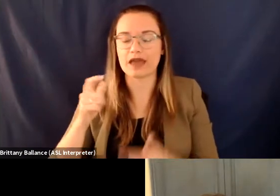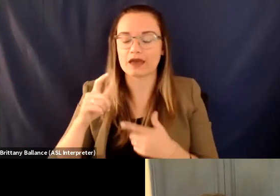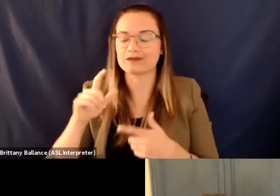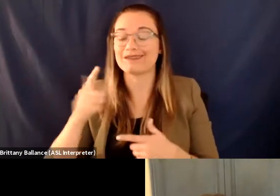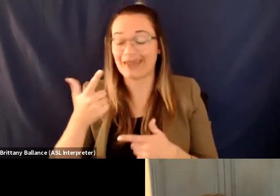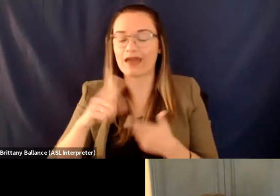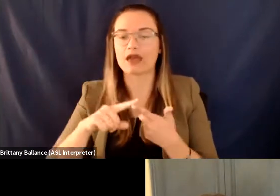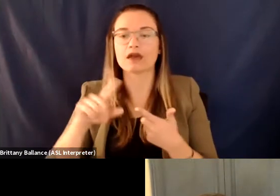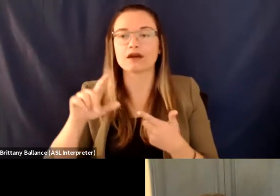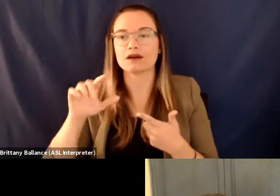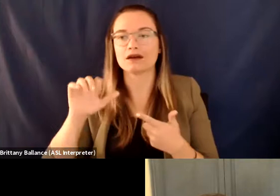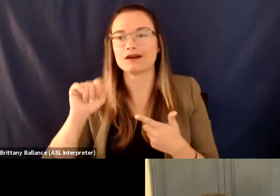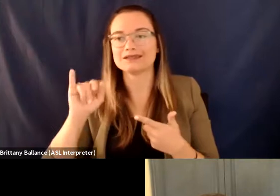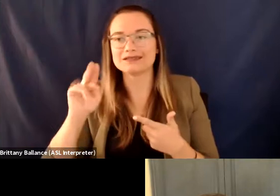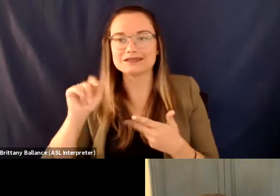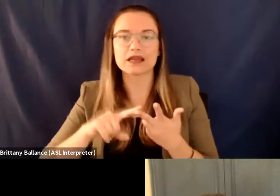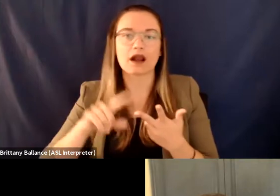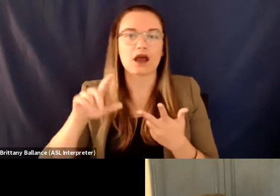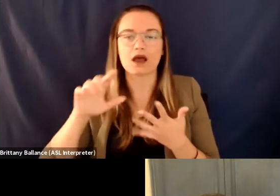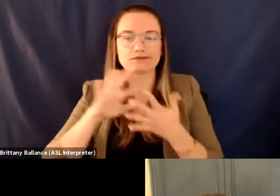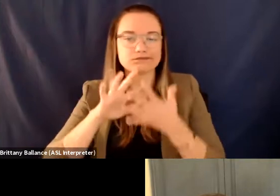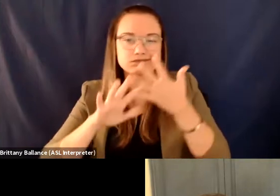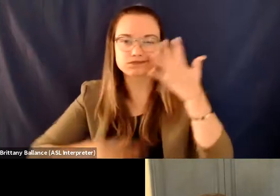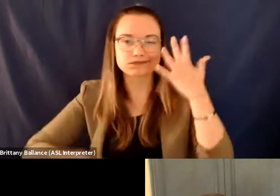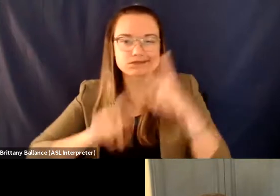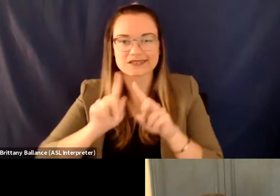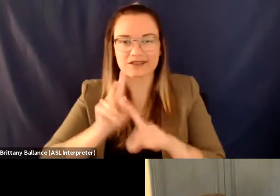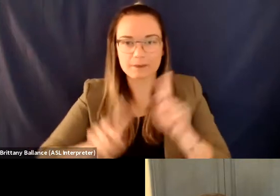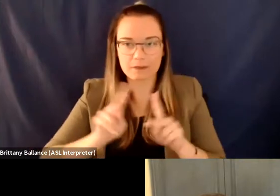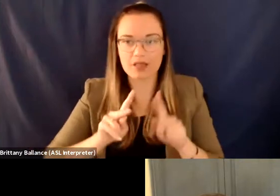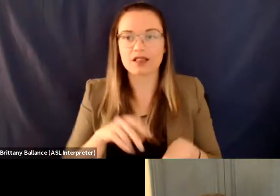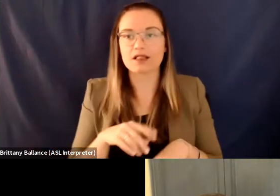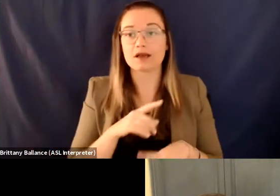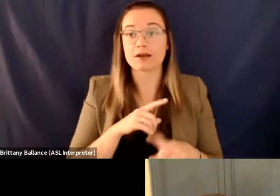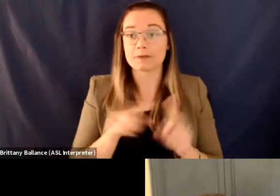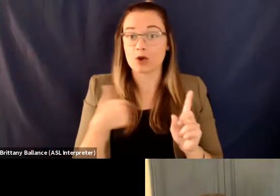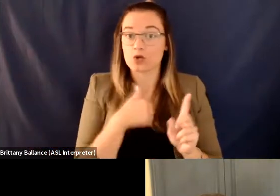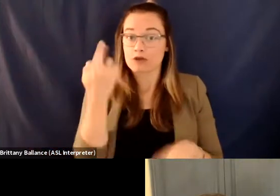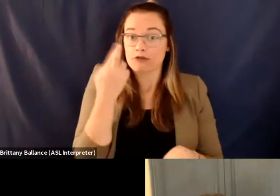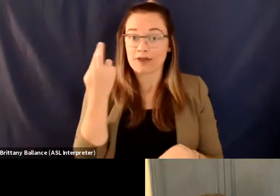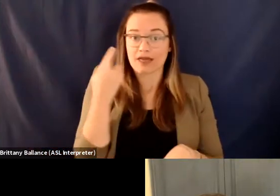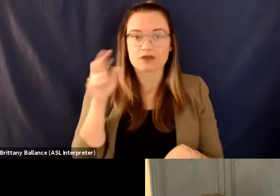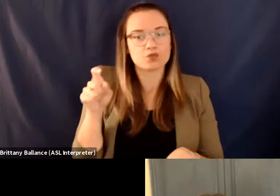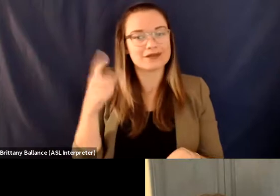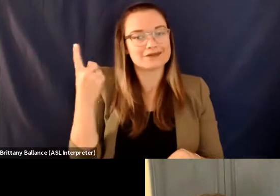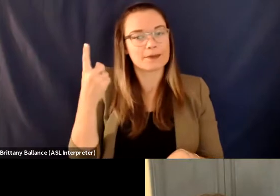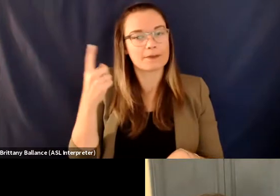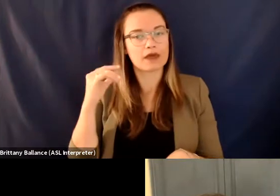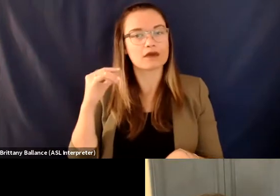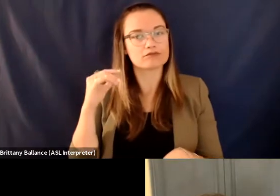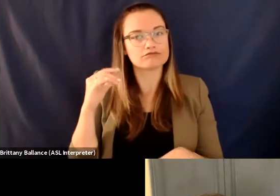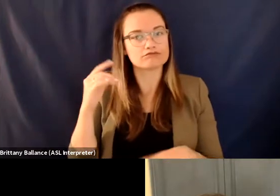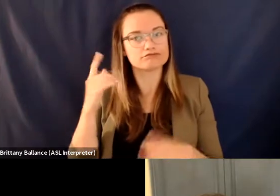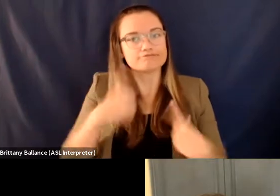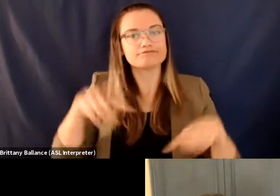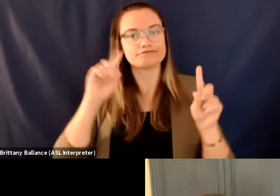Raschke, Martina Radwan, Daniel Carter is kind of an honorary member. And they we realized we needed something like this to achieve the movie.